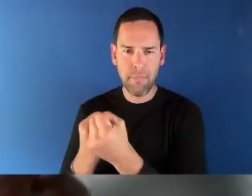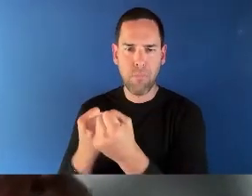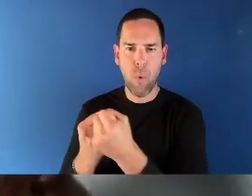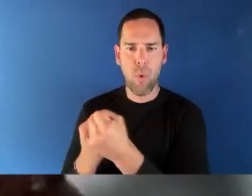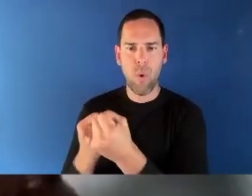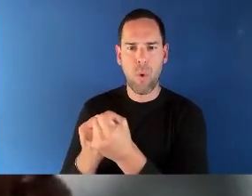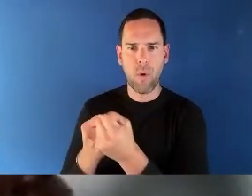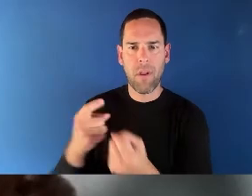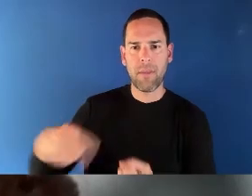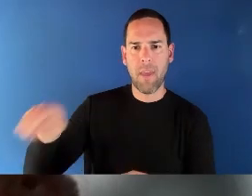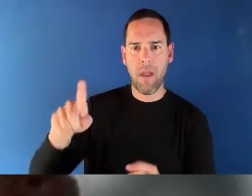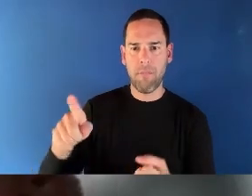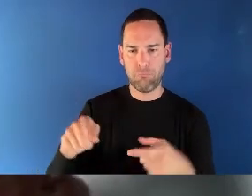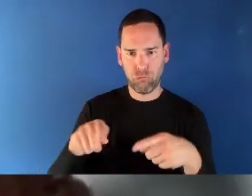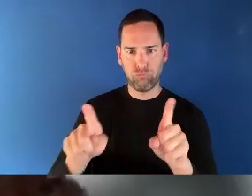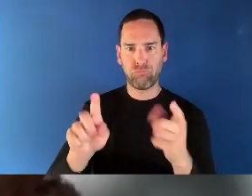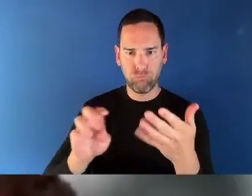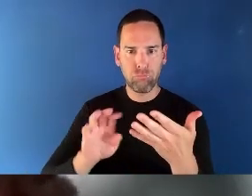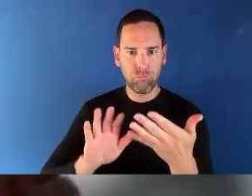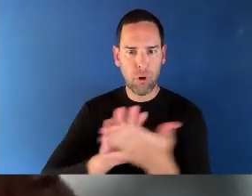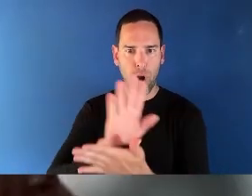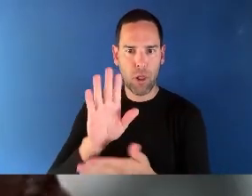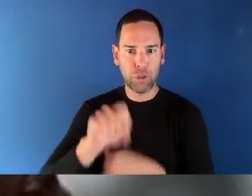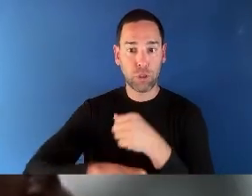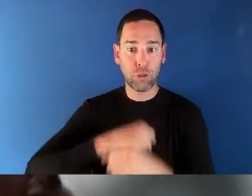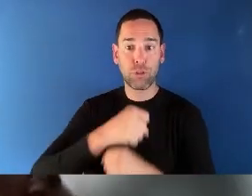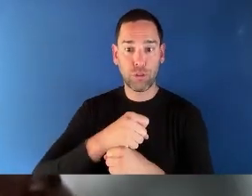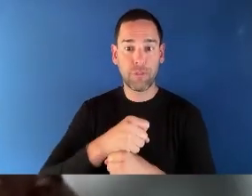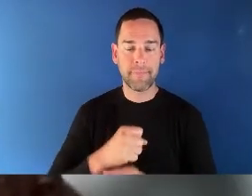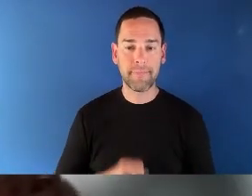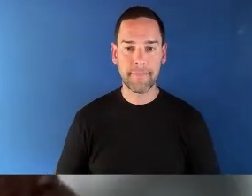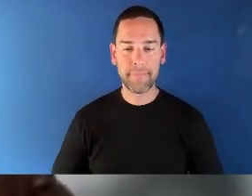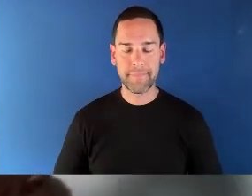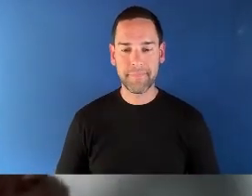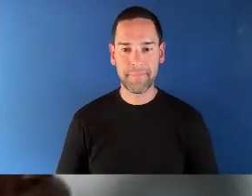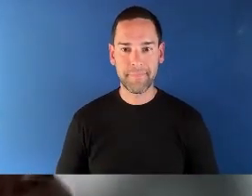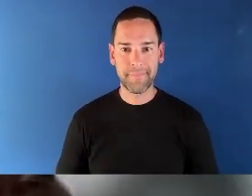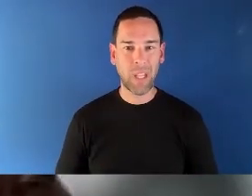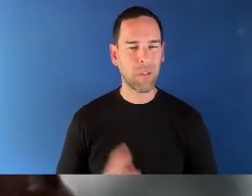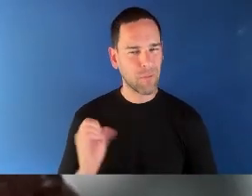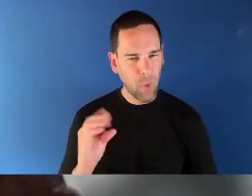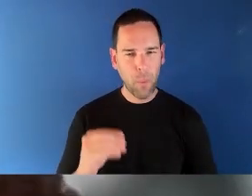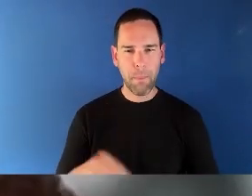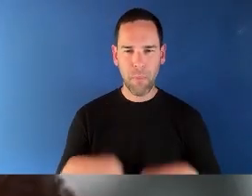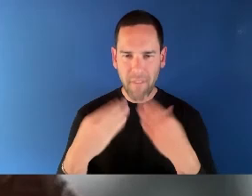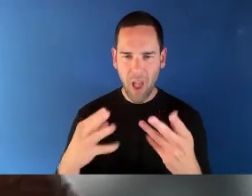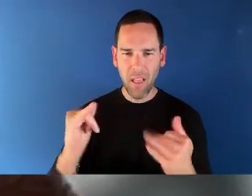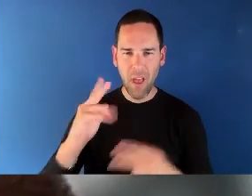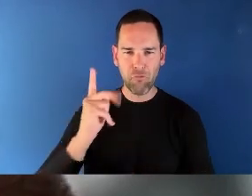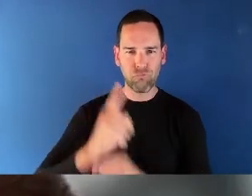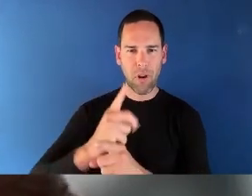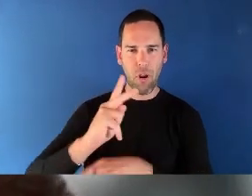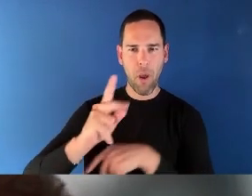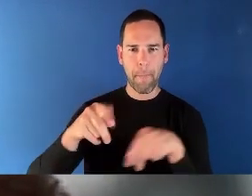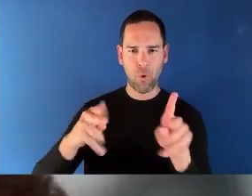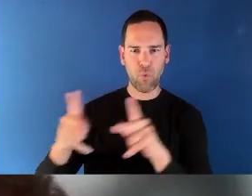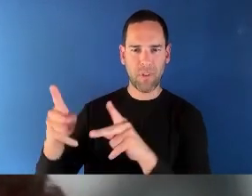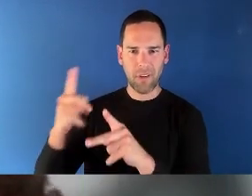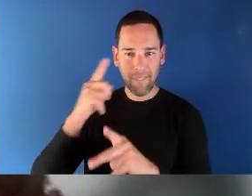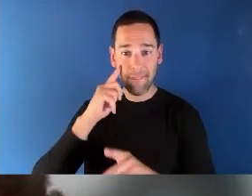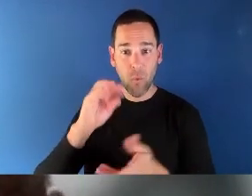exerted once we get in them. But it's all about initially that opportunity is most important.